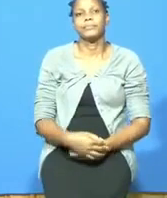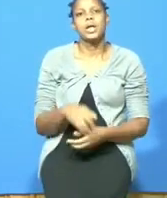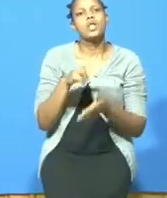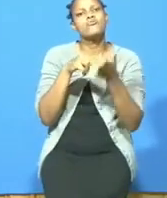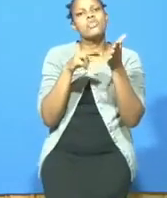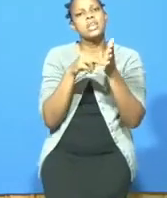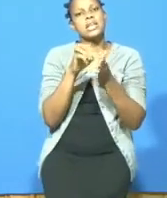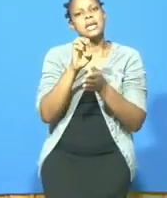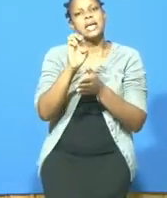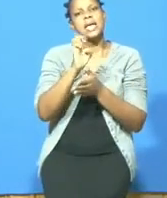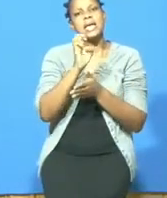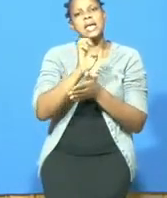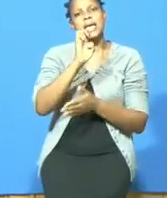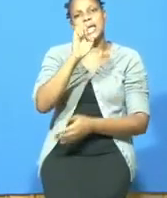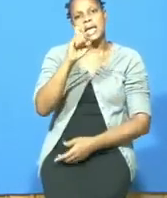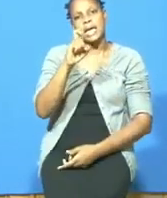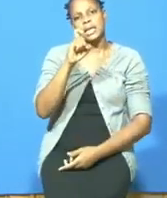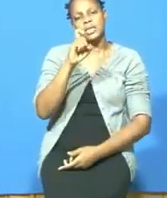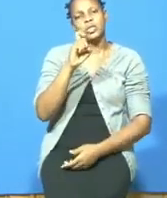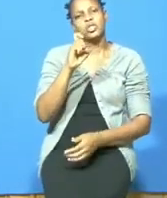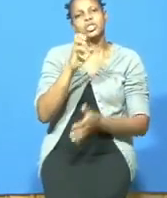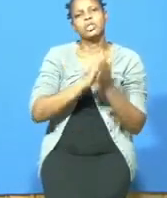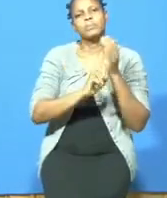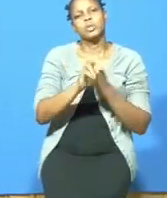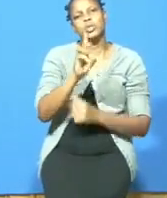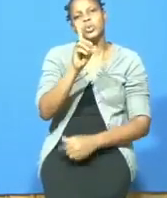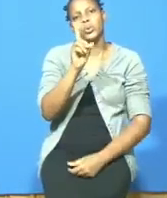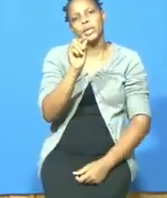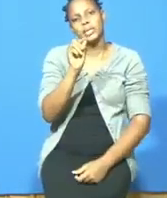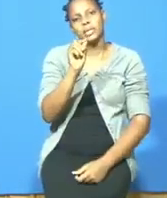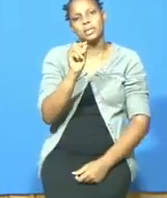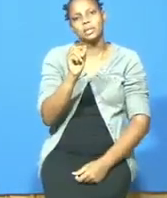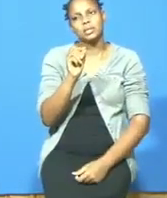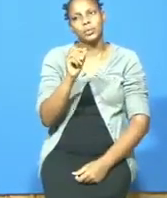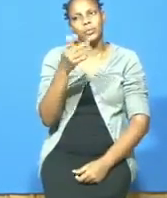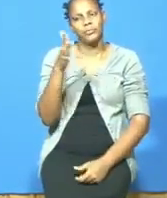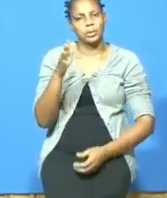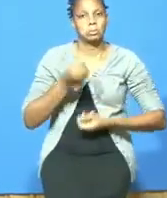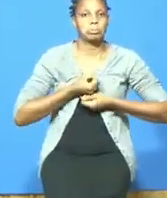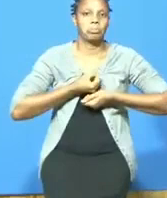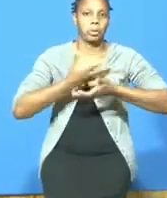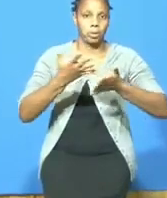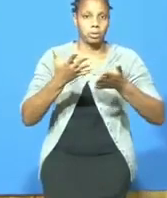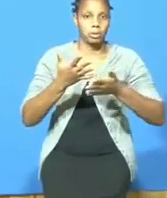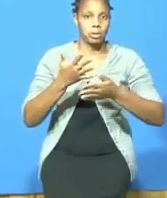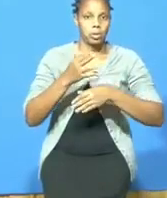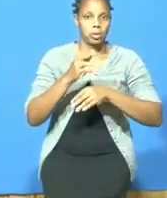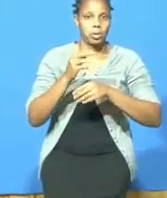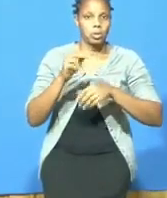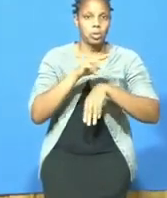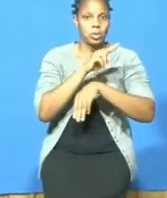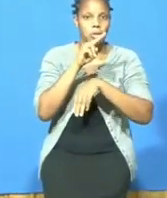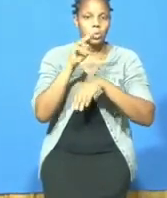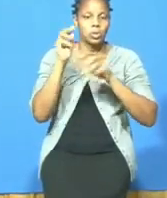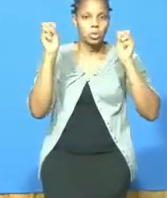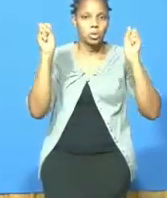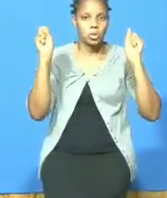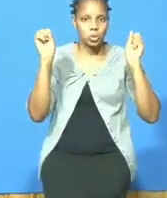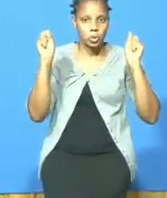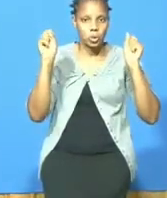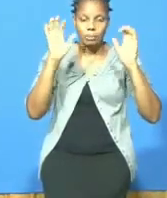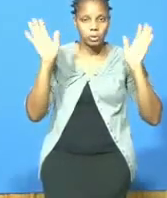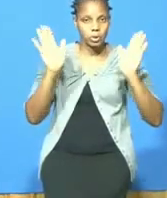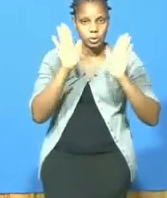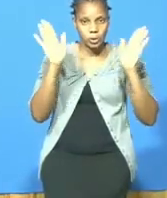Exodus chapter 20. We spoke about it on Sunday night.